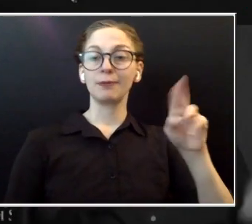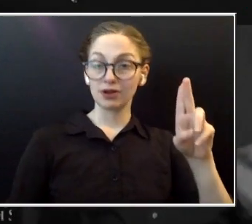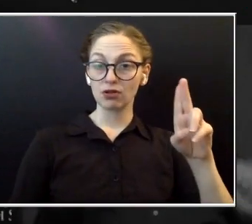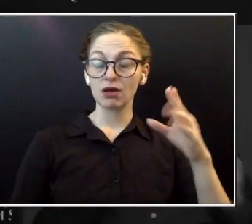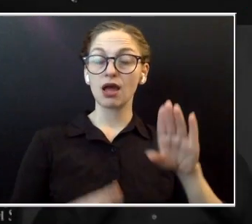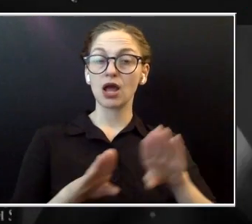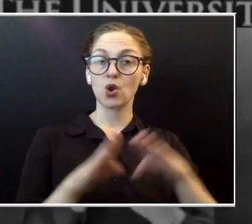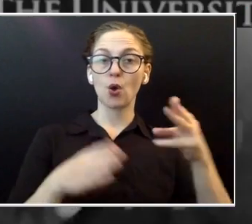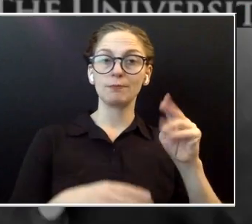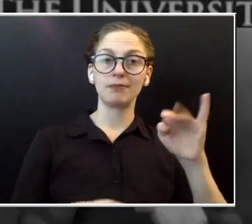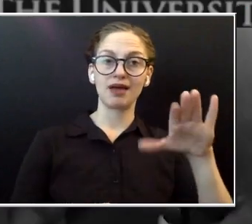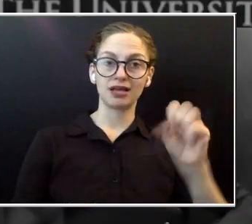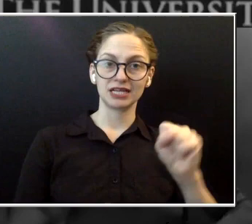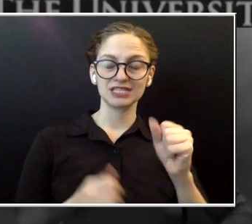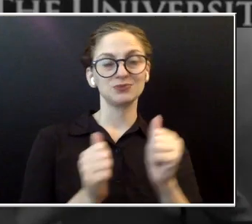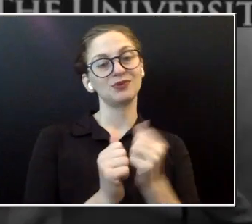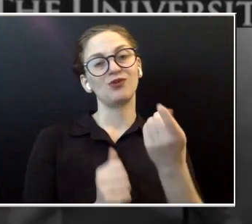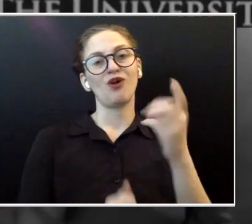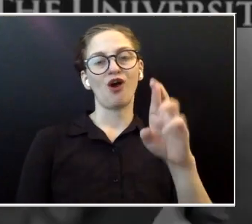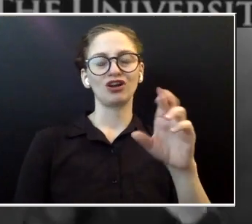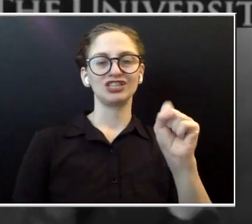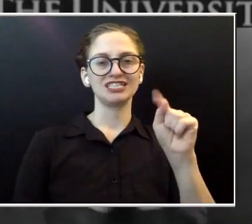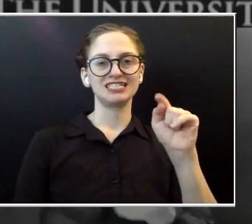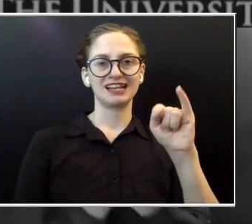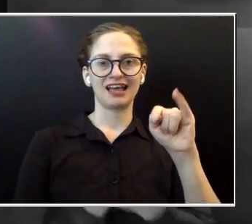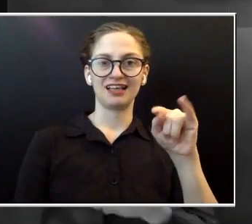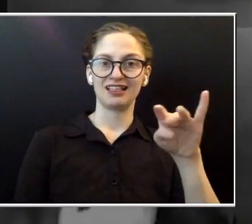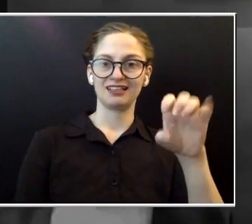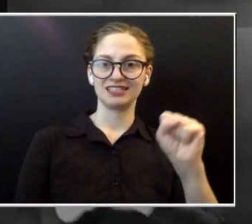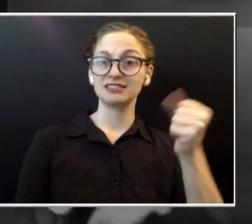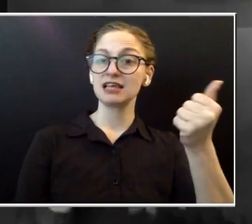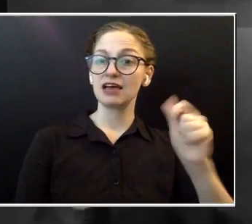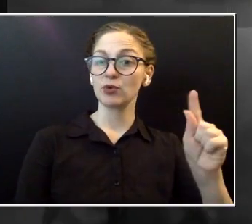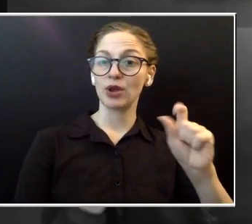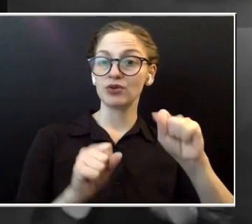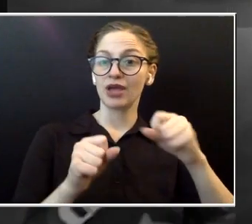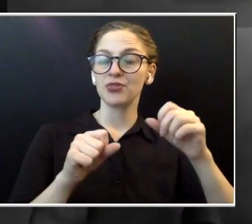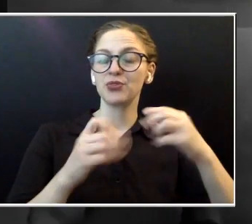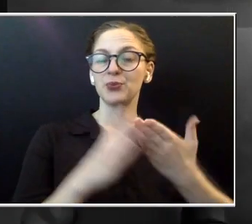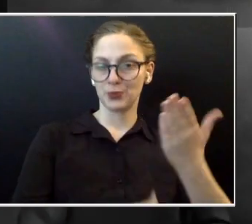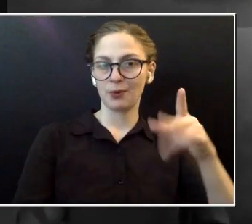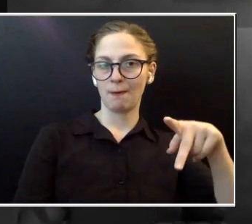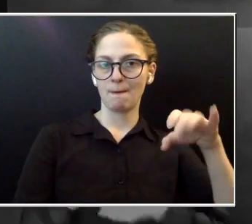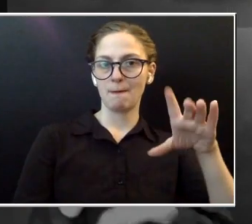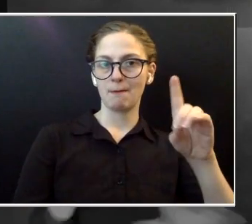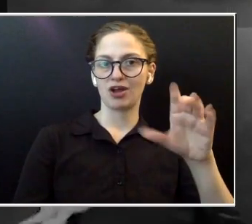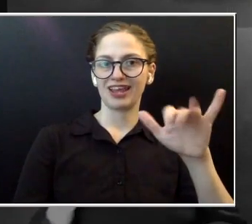Dr. Stites podcasts. Now everywhere podcasts are available.